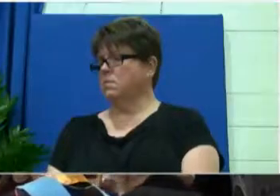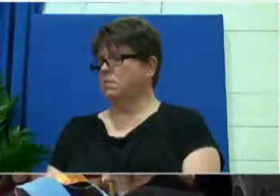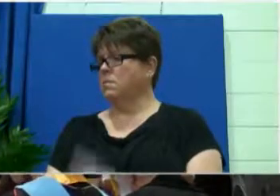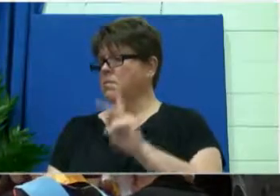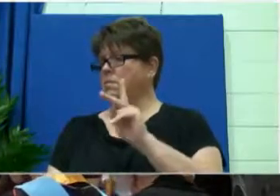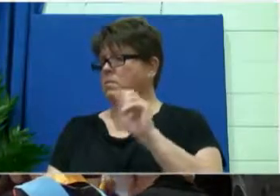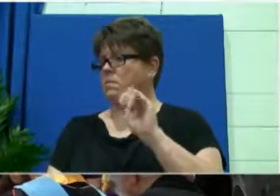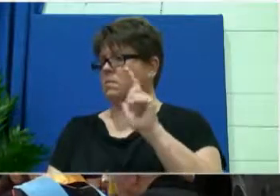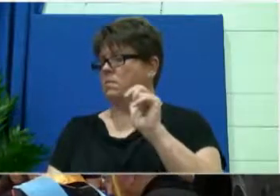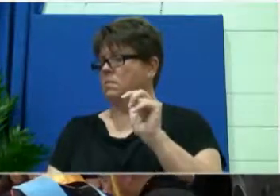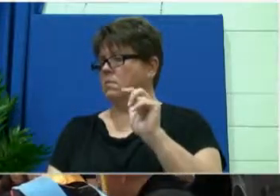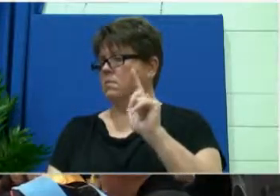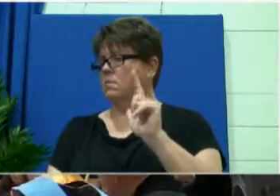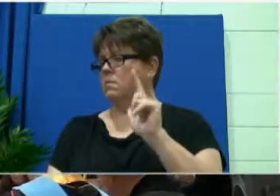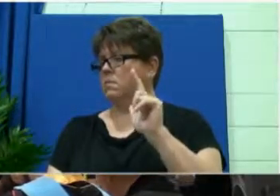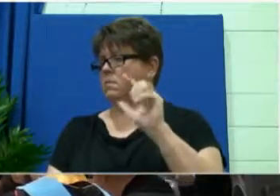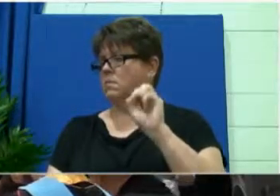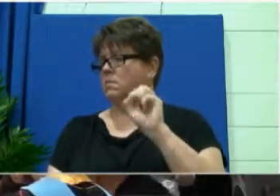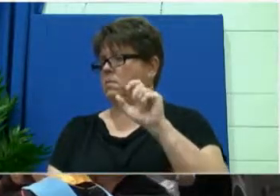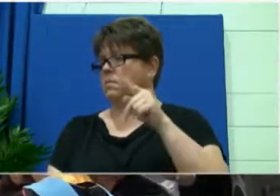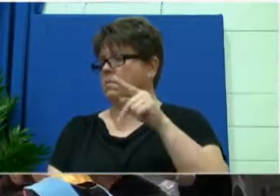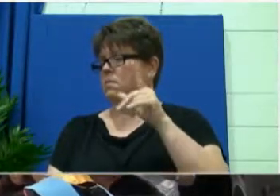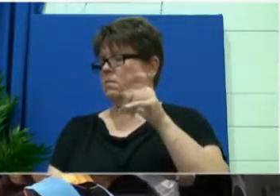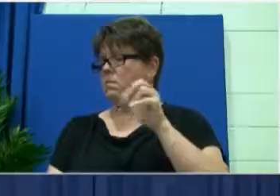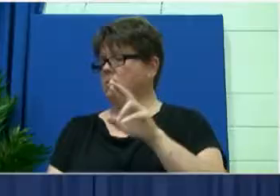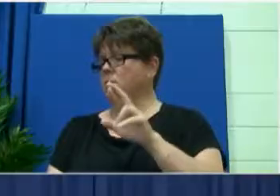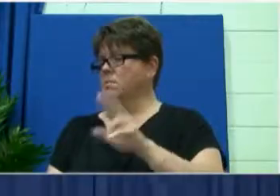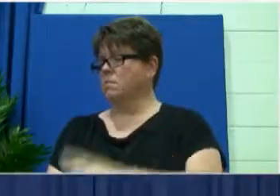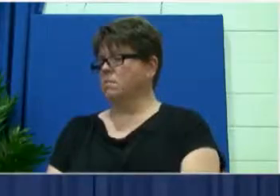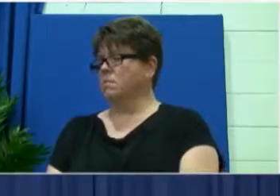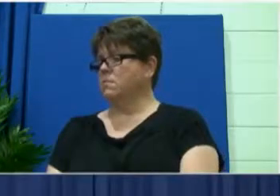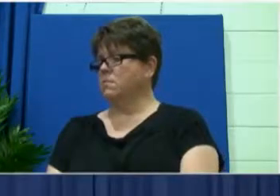Kayla Nicole Spicer, Certificate in Dental Assisting.